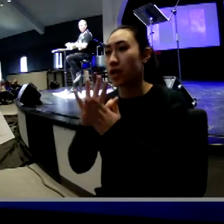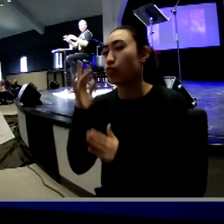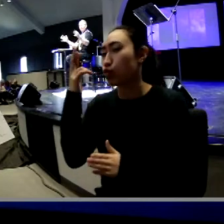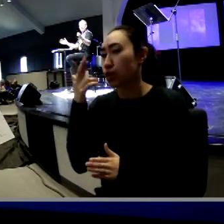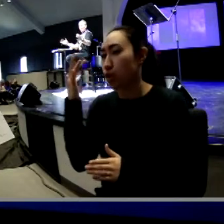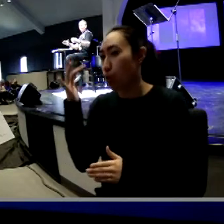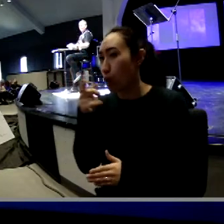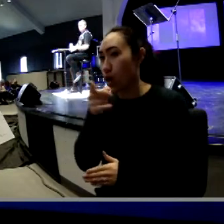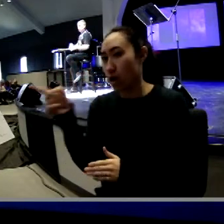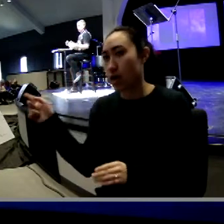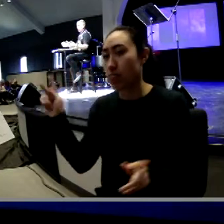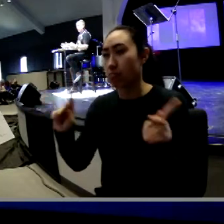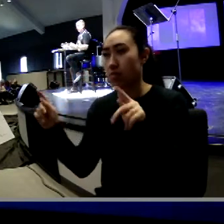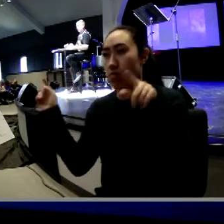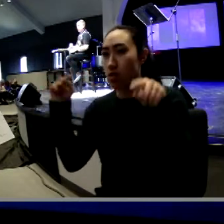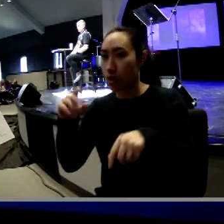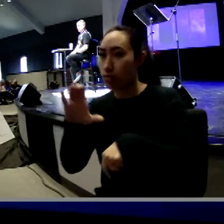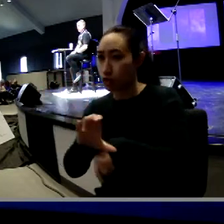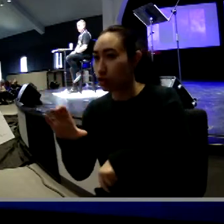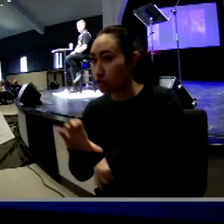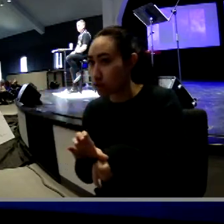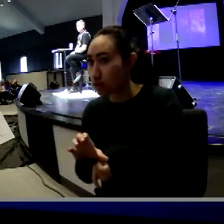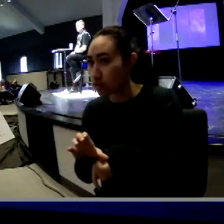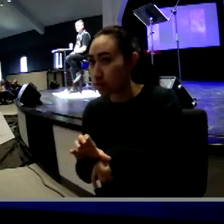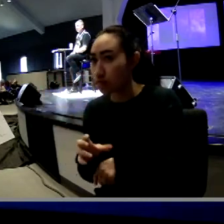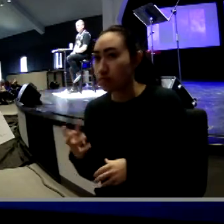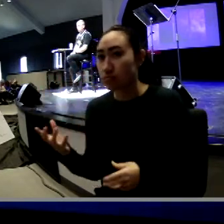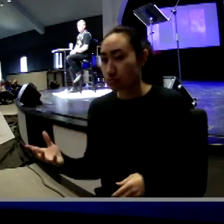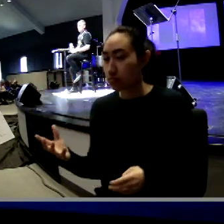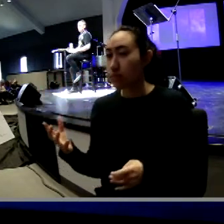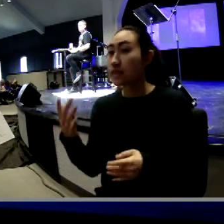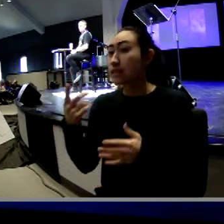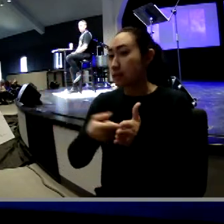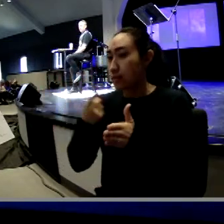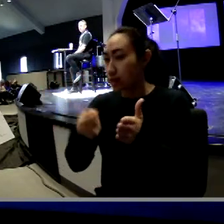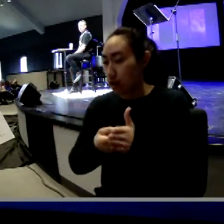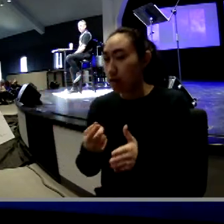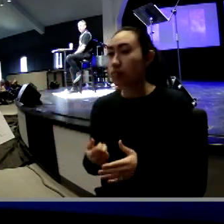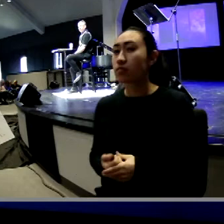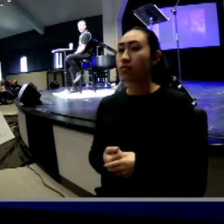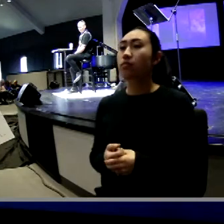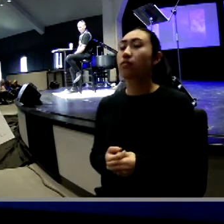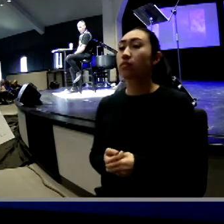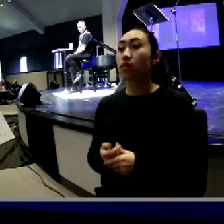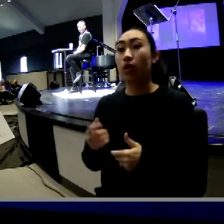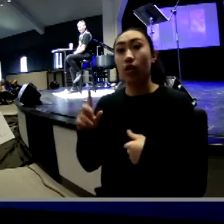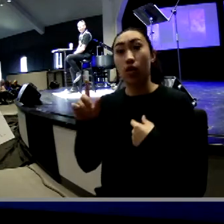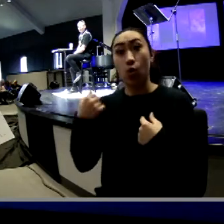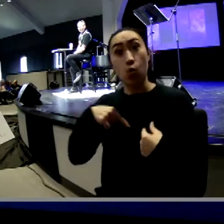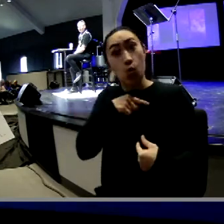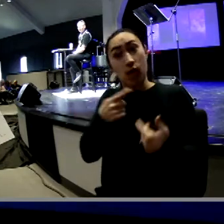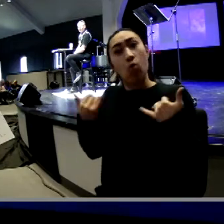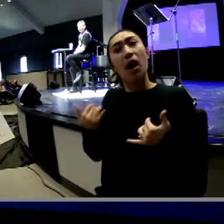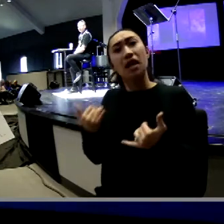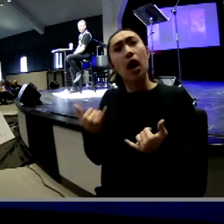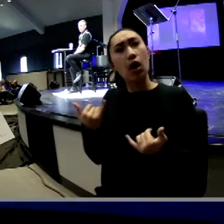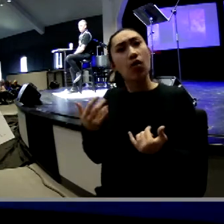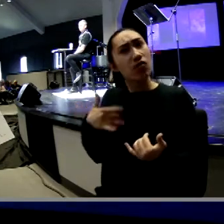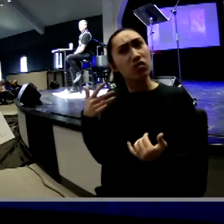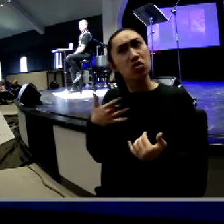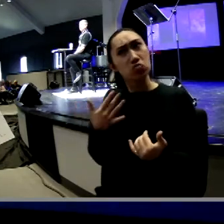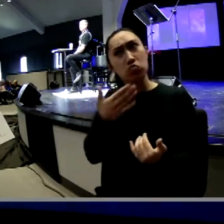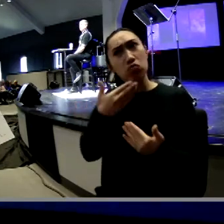You're going to look at things growing. You're going to see more butts in seats, more nickels, noses, and you're going to think that things